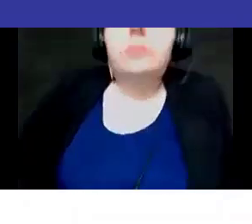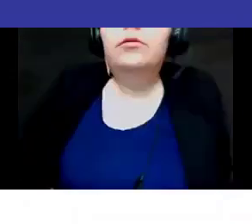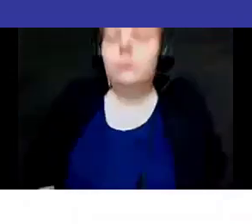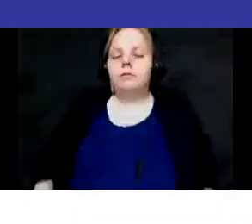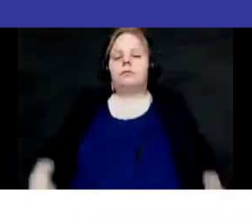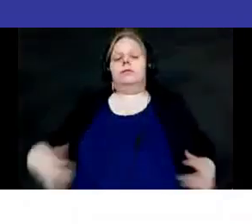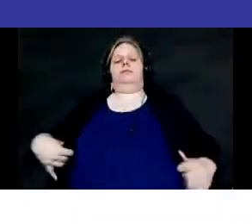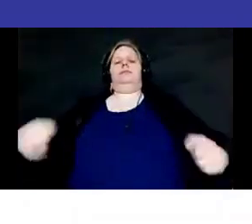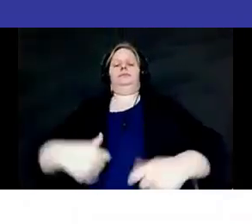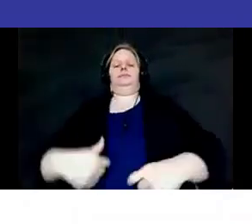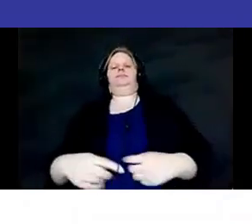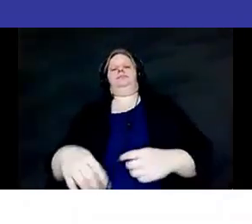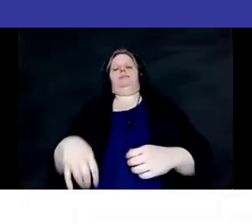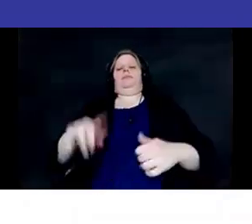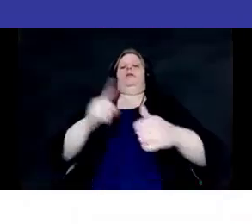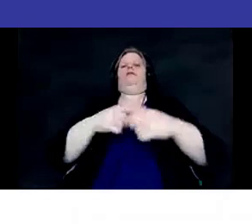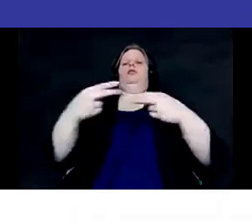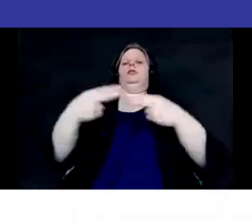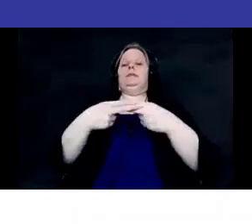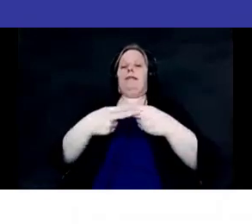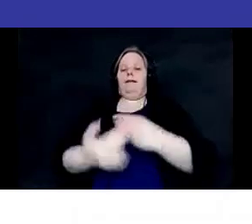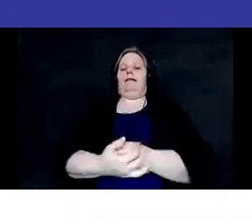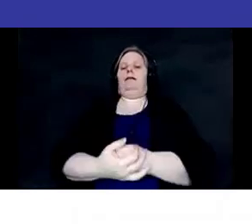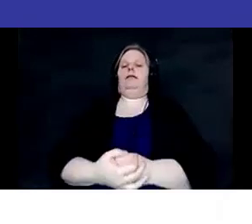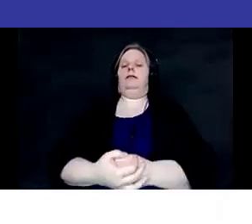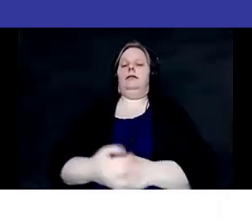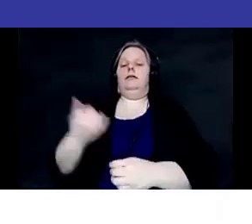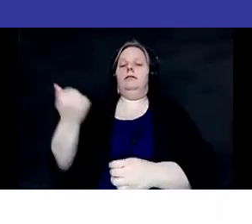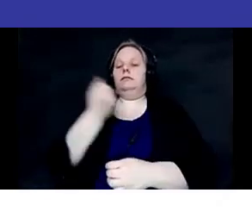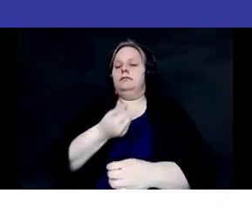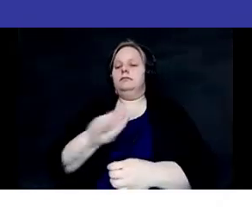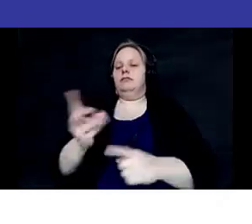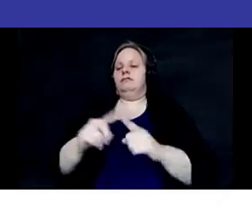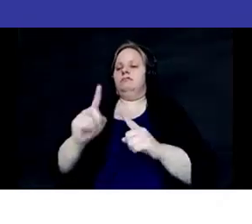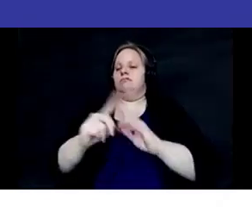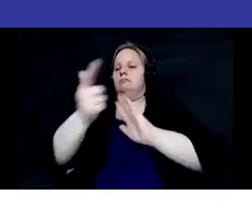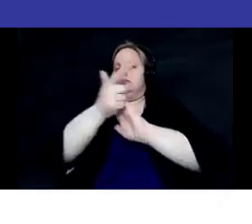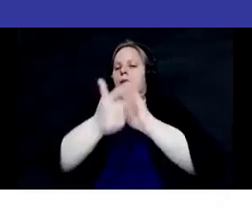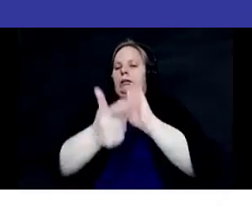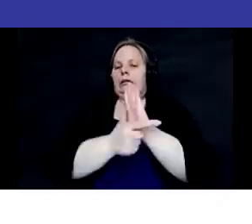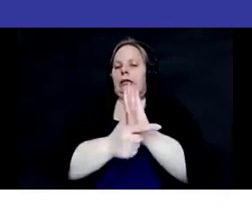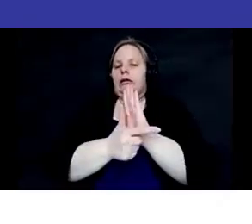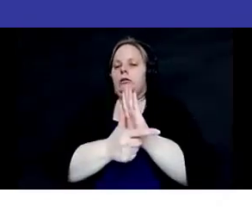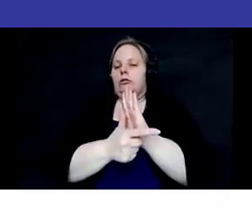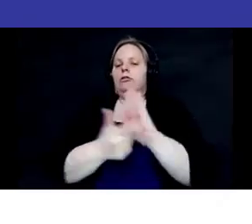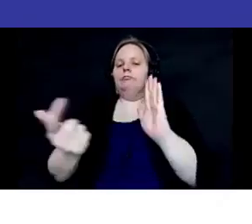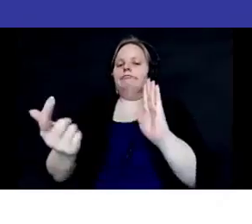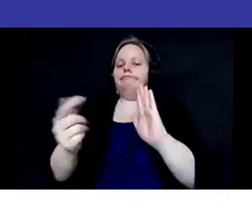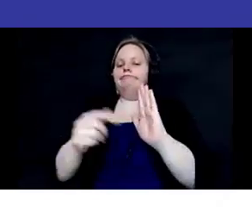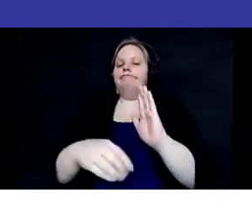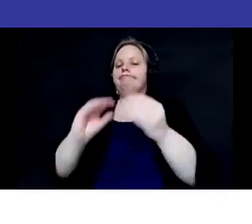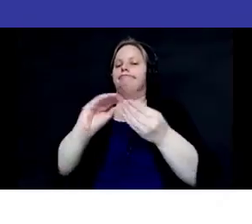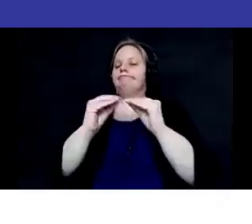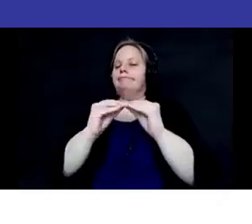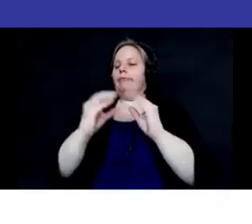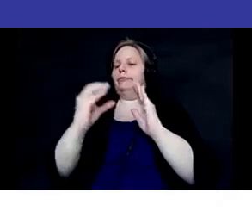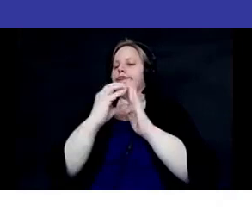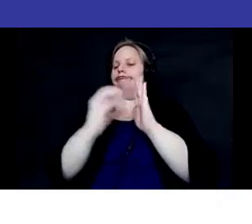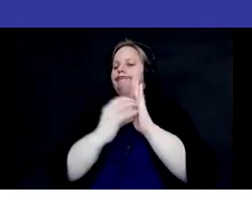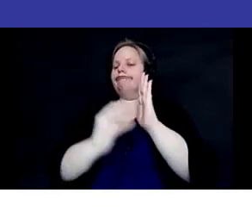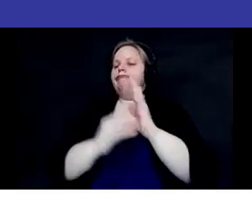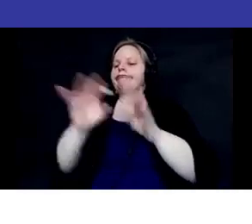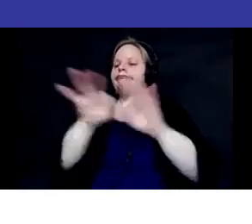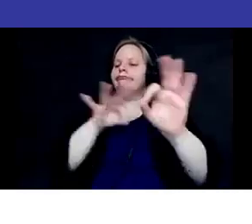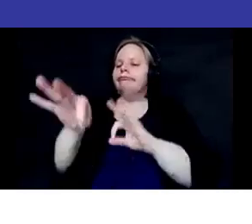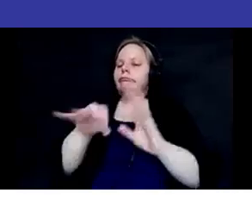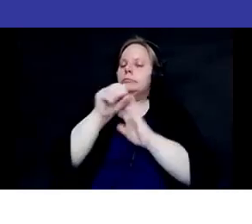this first slide here, we have a number of legal citations. And we wanted to point out that state and federal